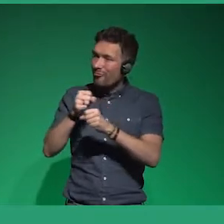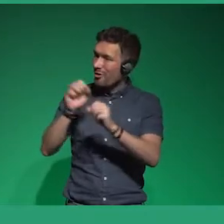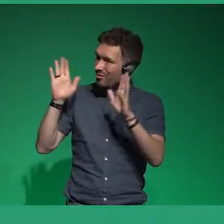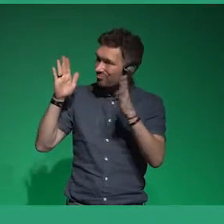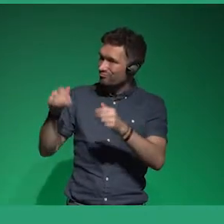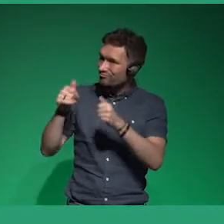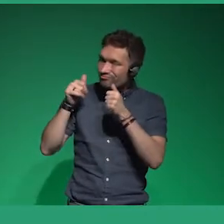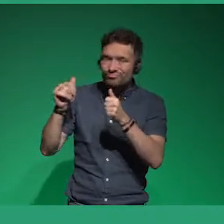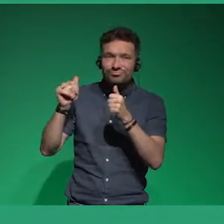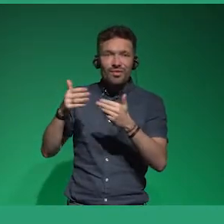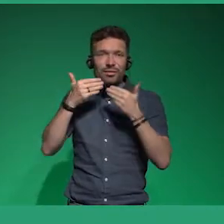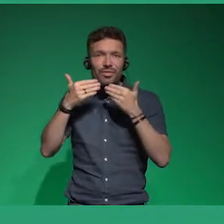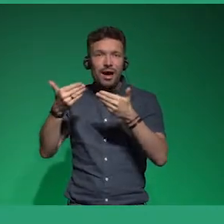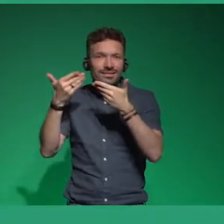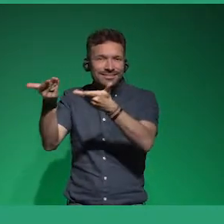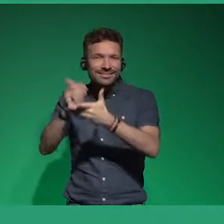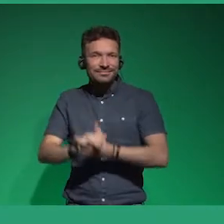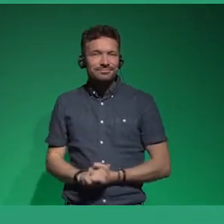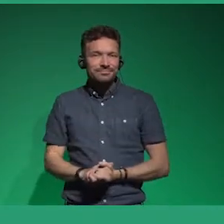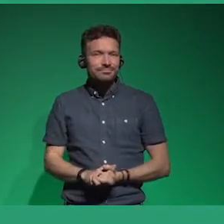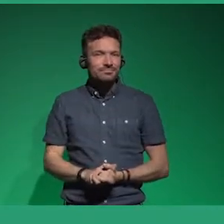course. But 8 euro.